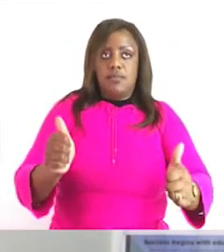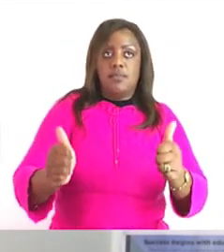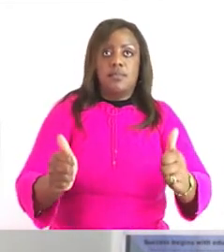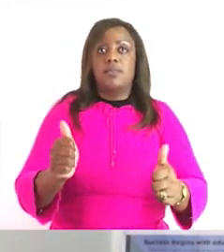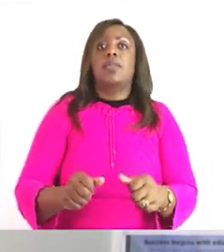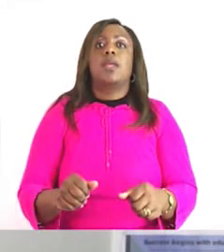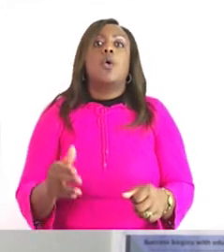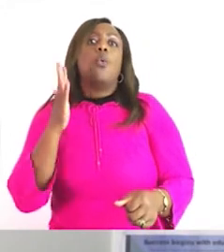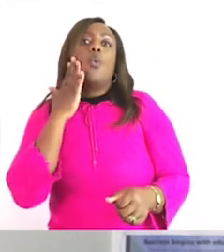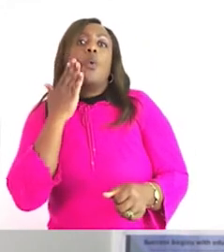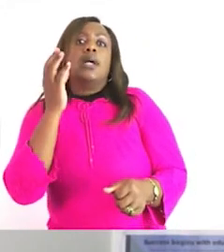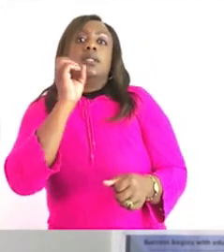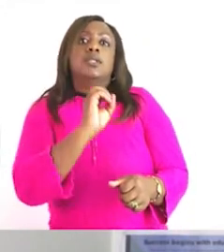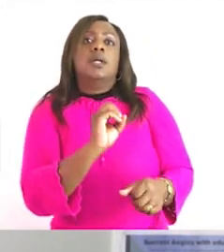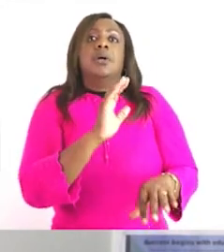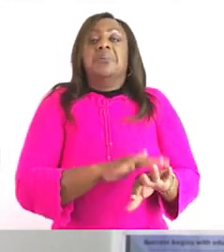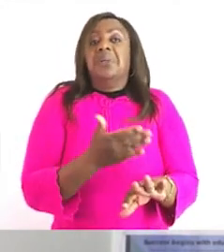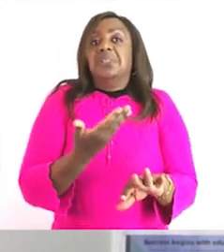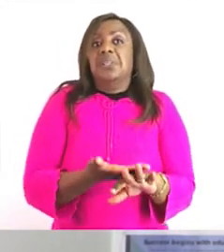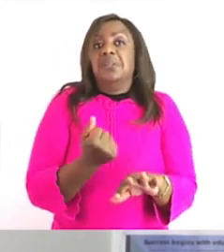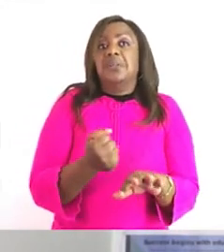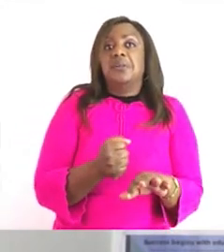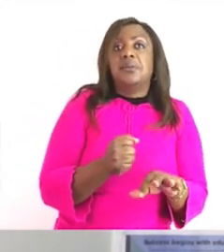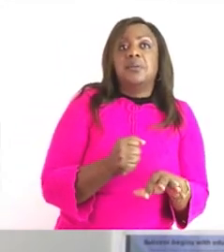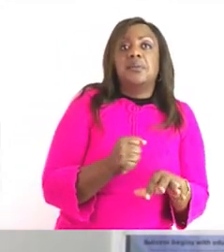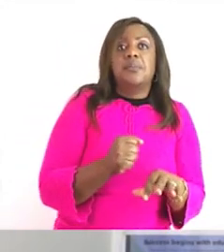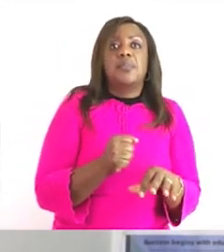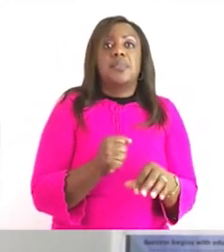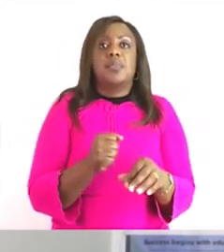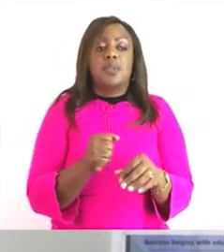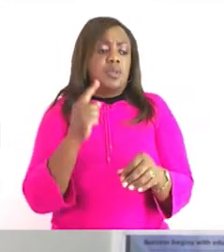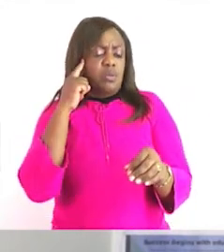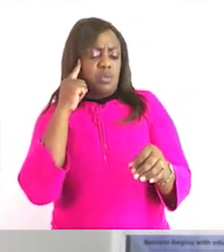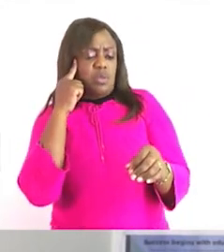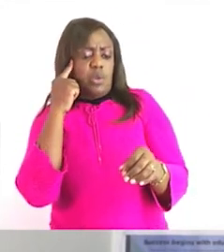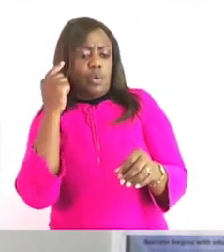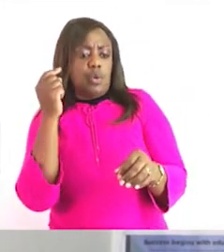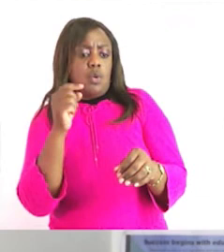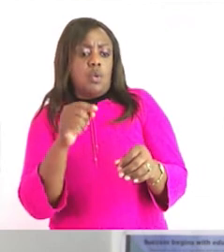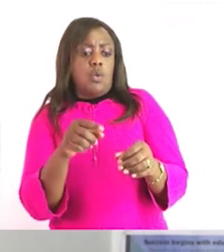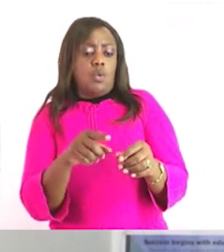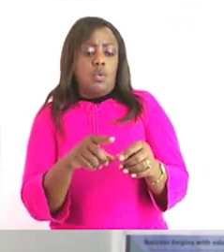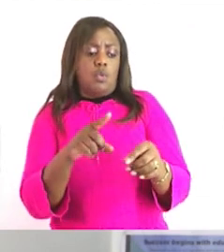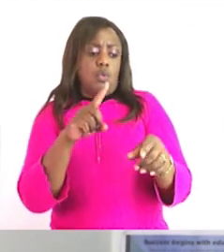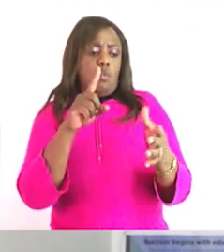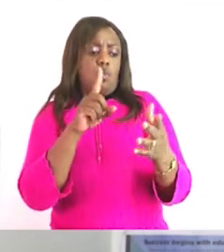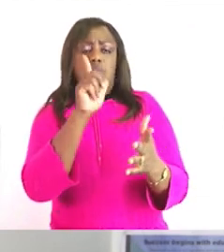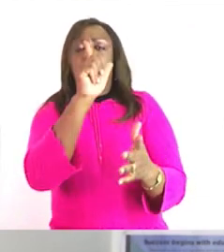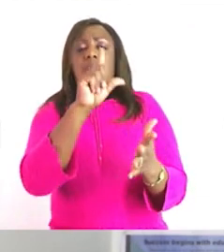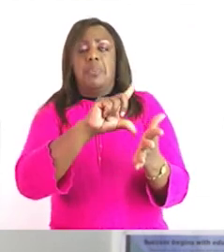For example, if you could guess 1 hour, it would take you 1